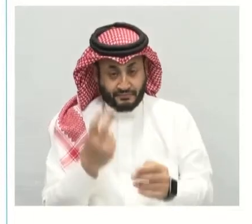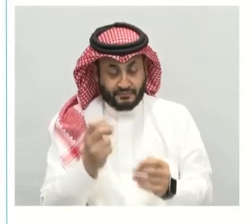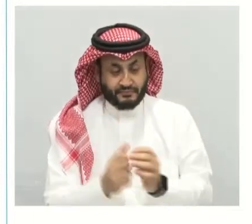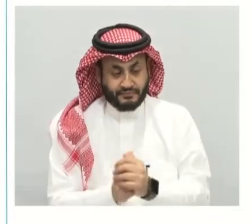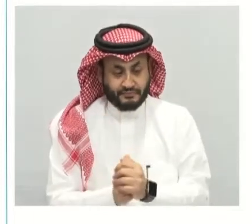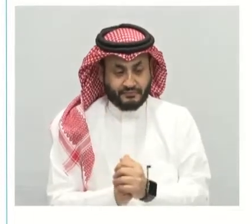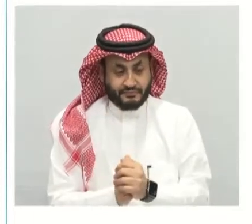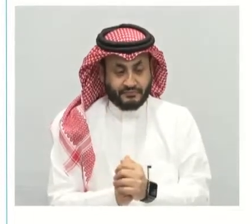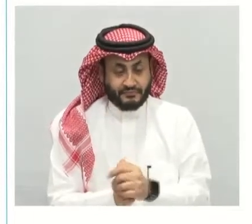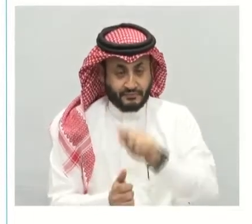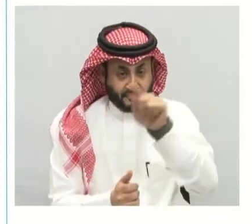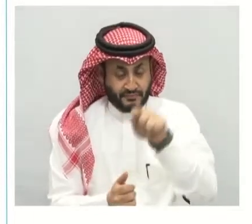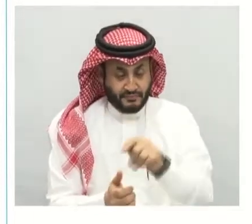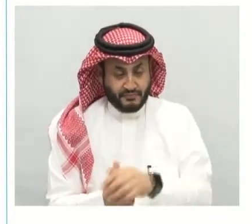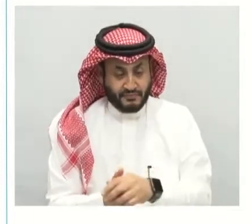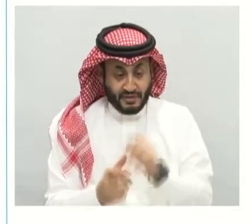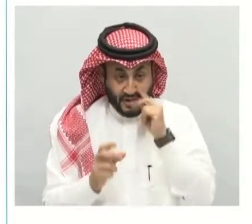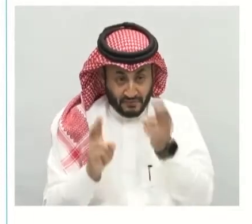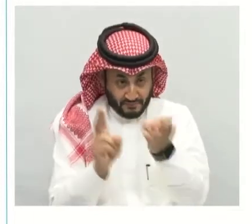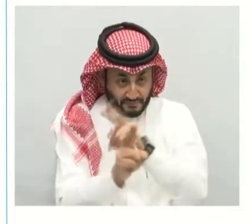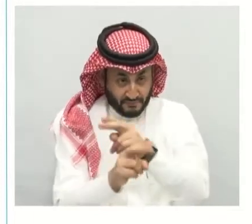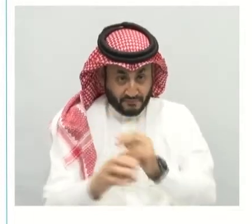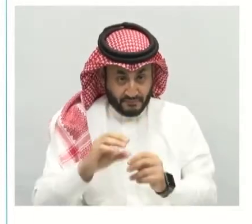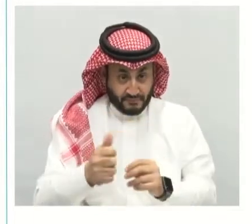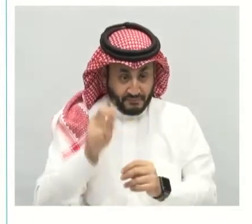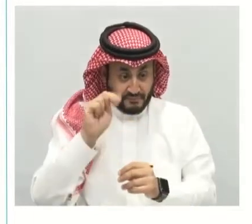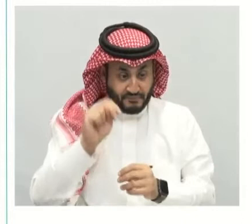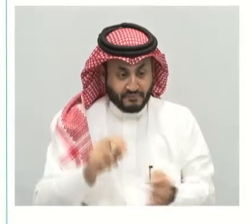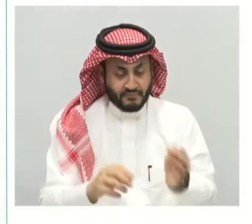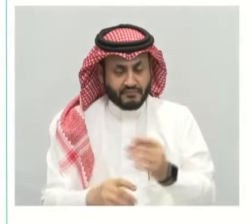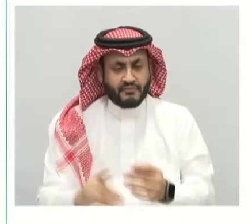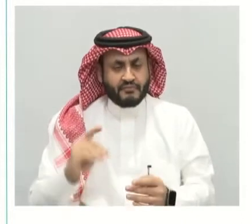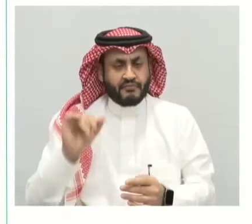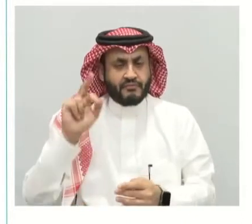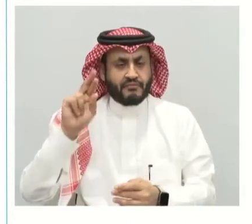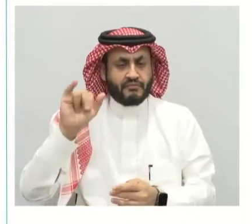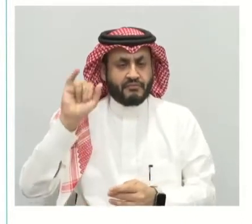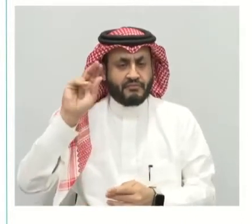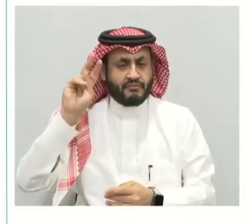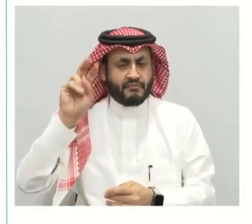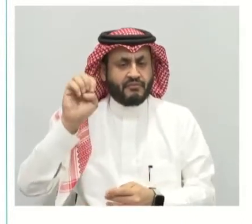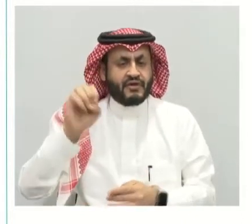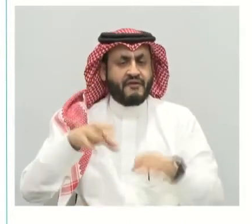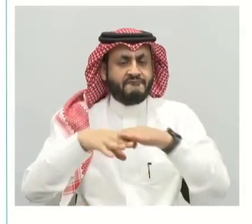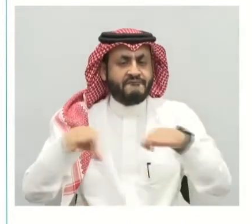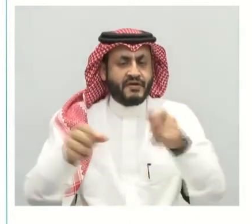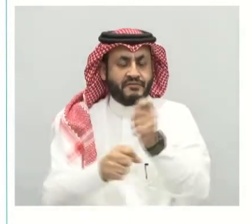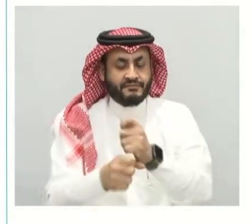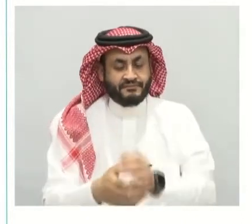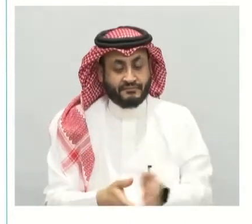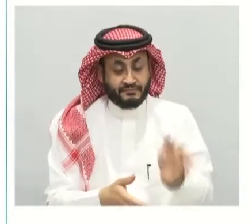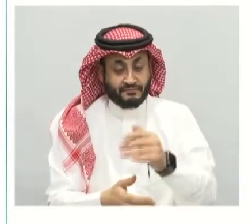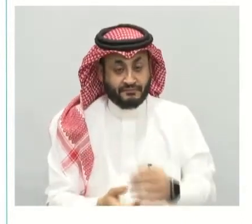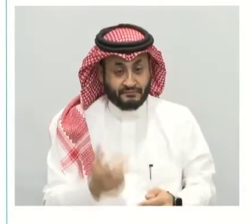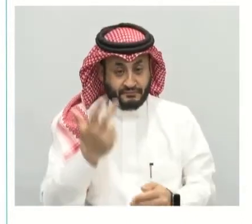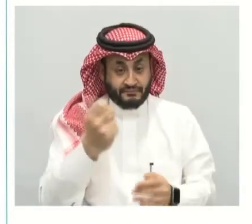it's a question. Can Luke drive them to the mall in his car? And number three, the answer